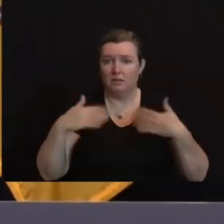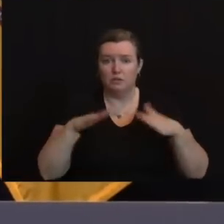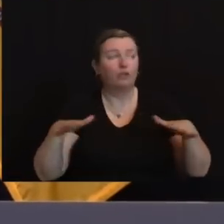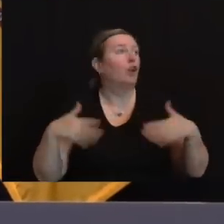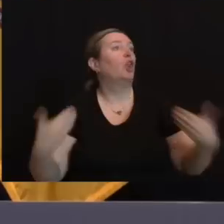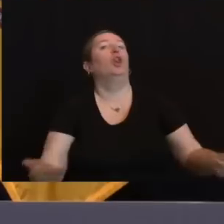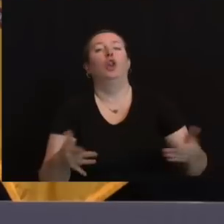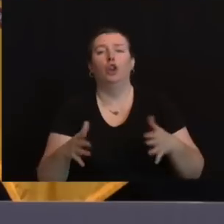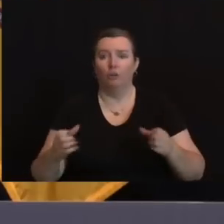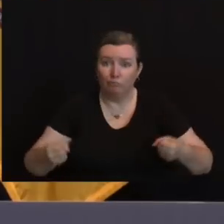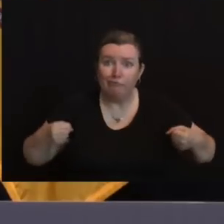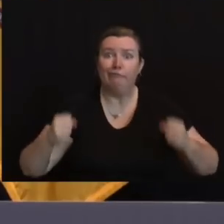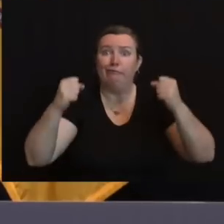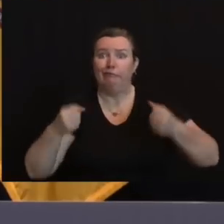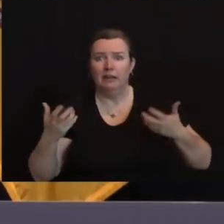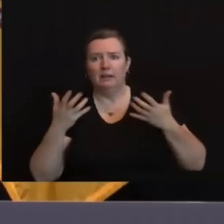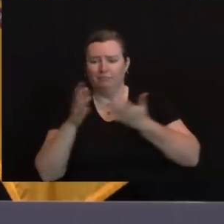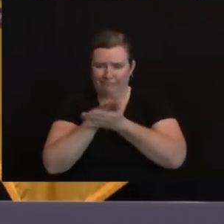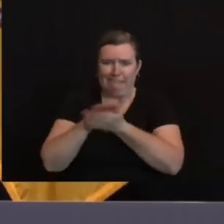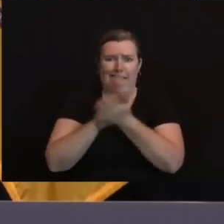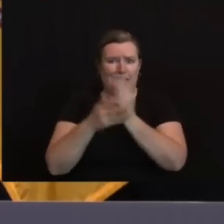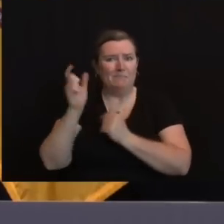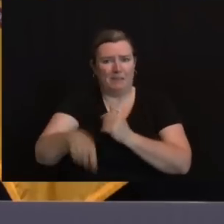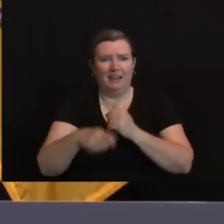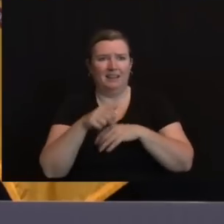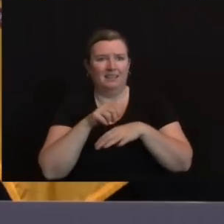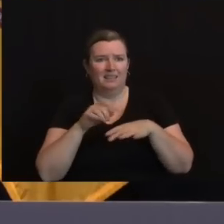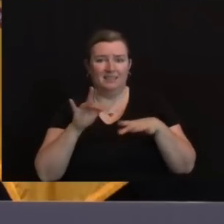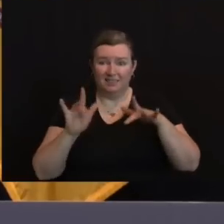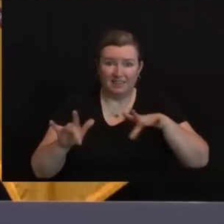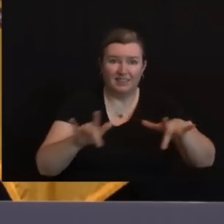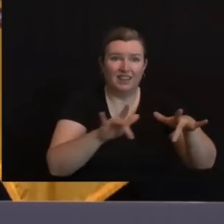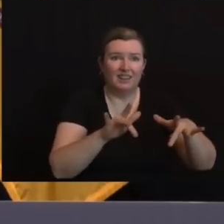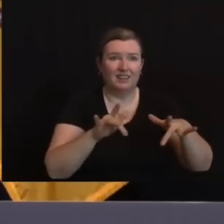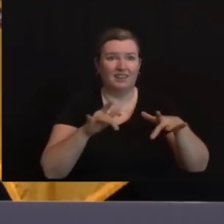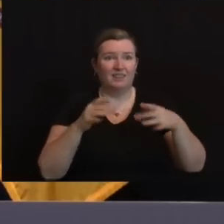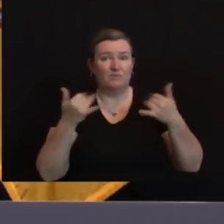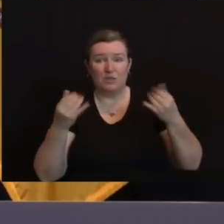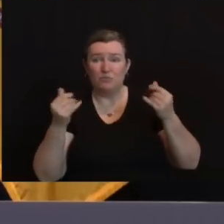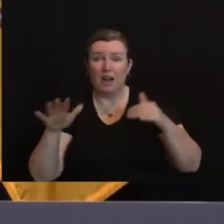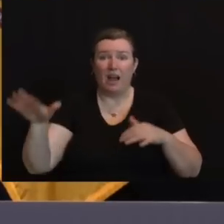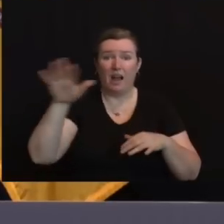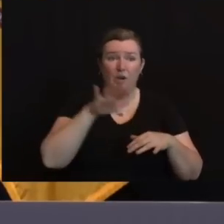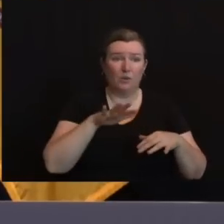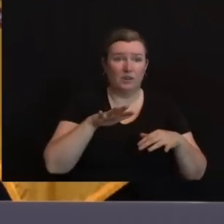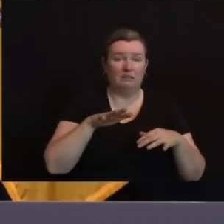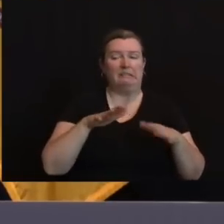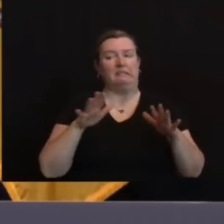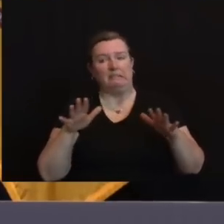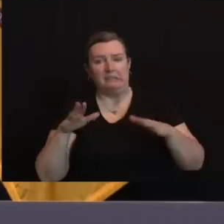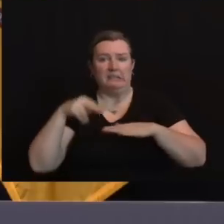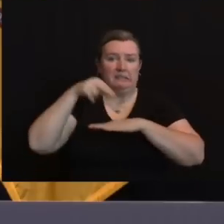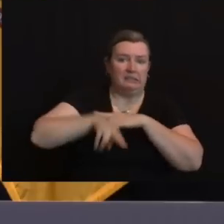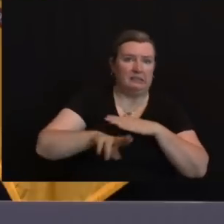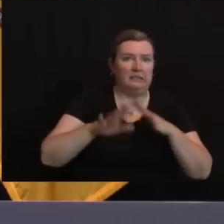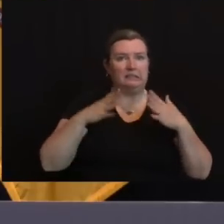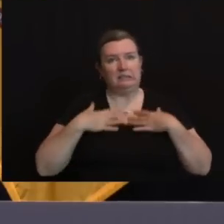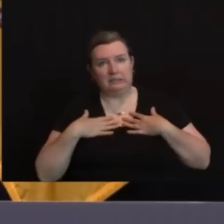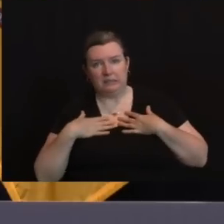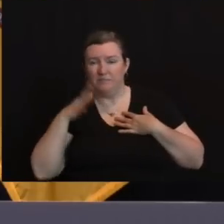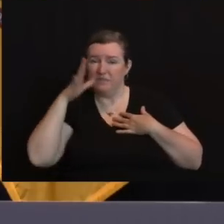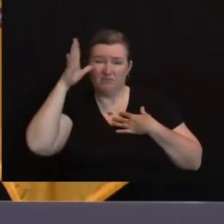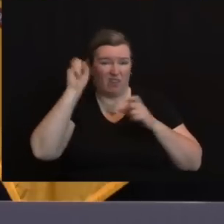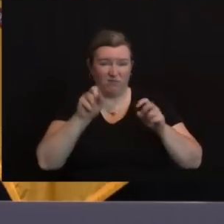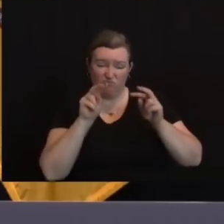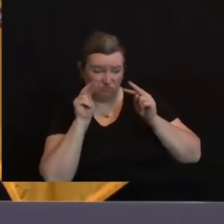amusement park or the water park or the community that has the playground has to do their part. And moms and dads and kids have to do their part as well,